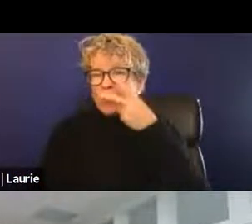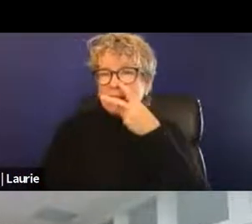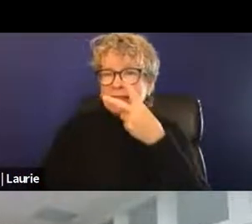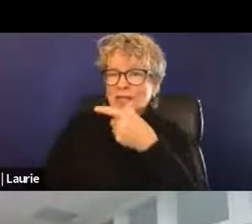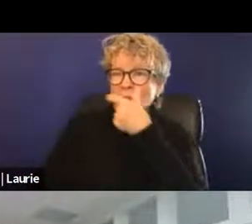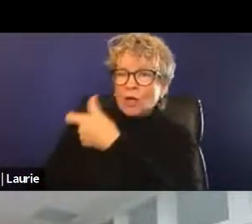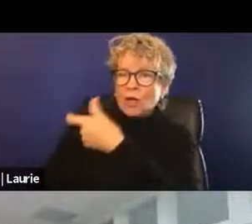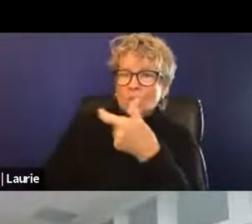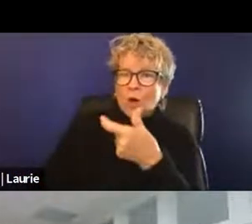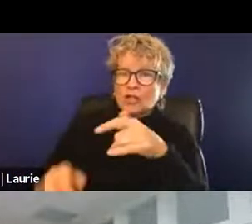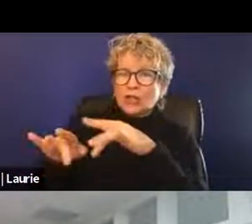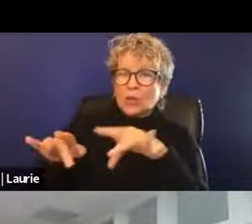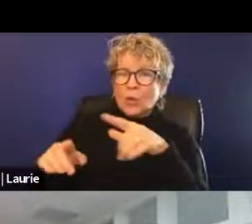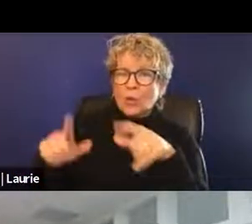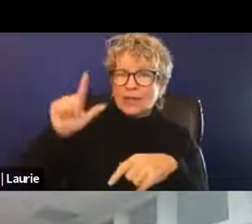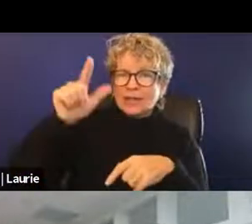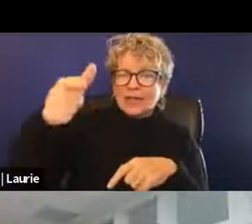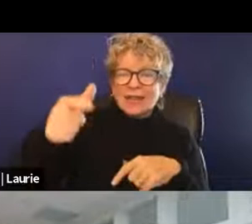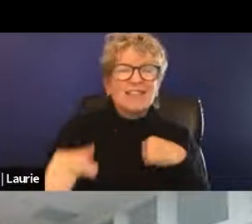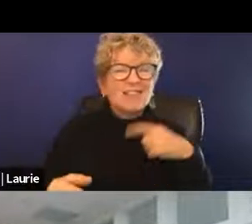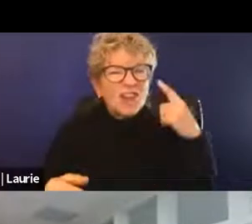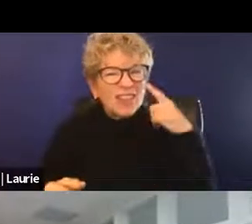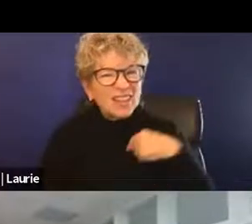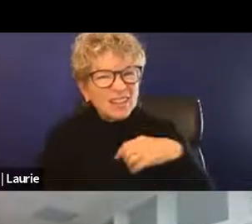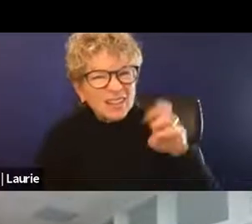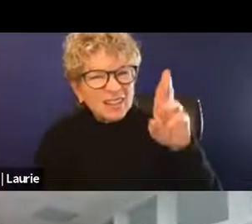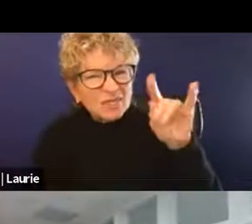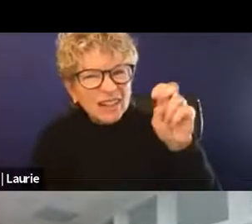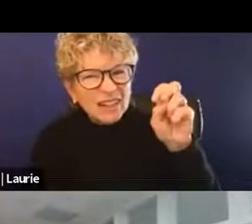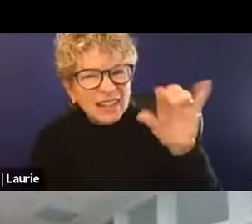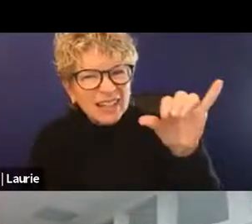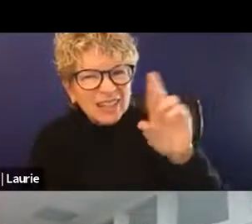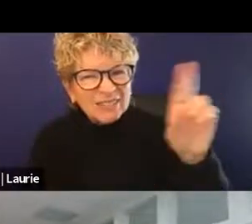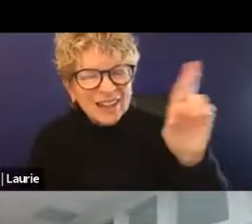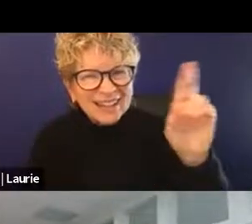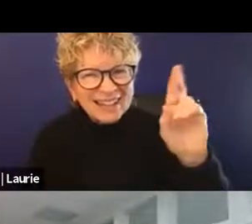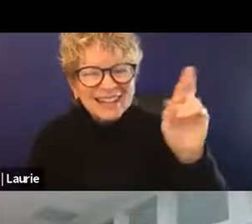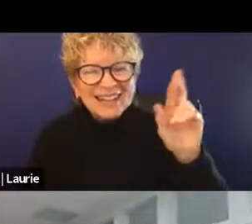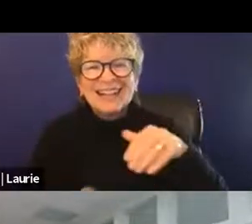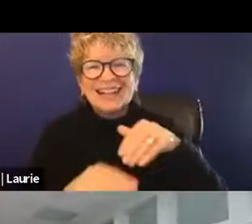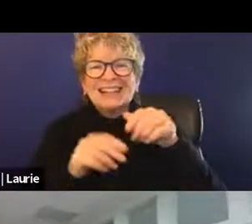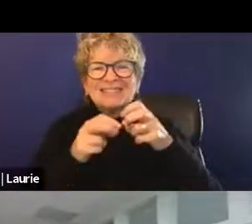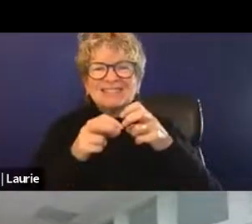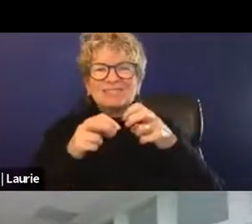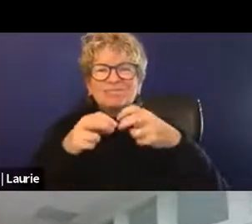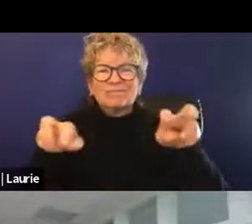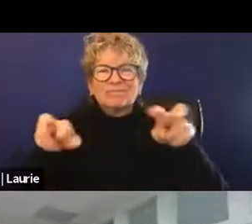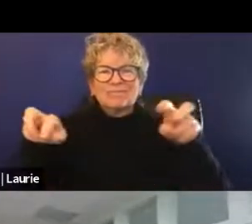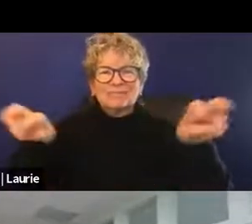I think that's all my instructions. So Brittany, if you're ready, you can send all of our CRIS committee members into their breakouts.